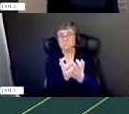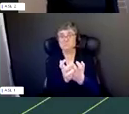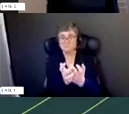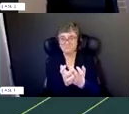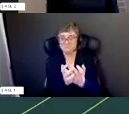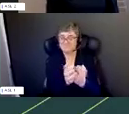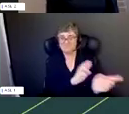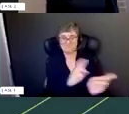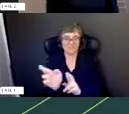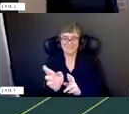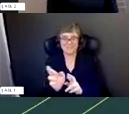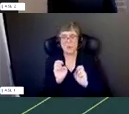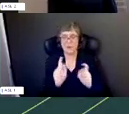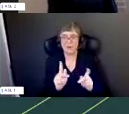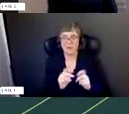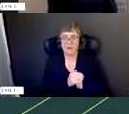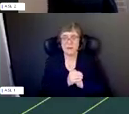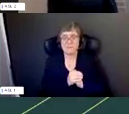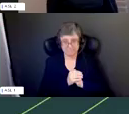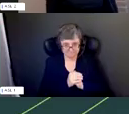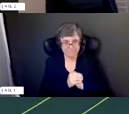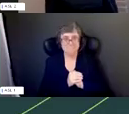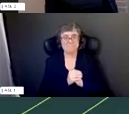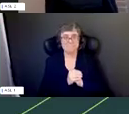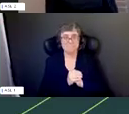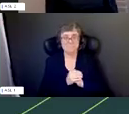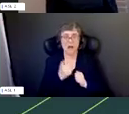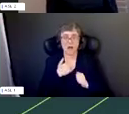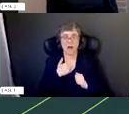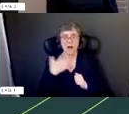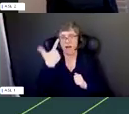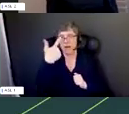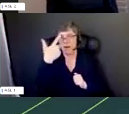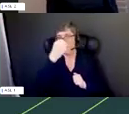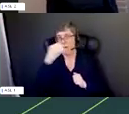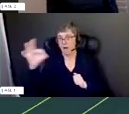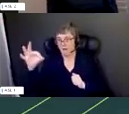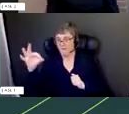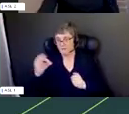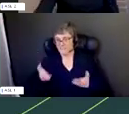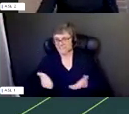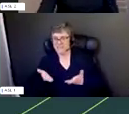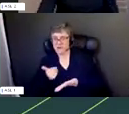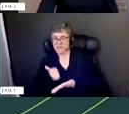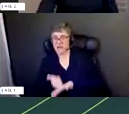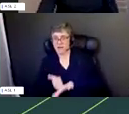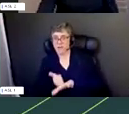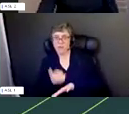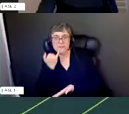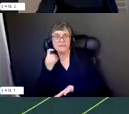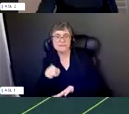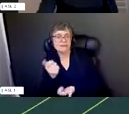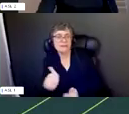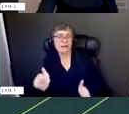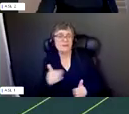Raring to go. So yes, I'm going to go offline, but we're still here in the back end if you need anything. Enjoy this presentation